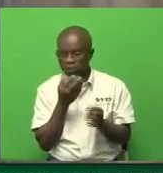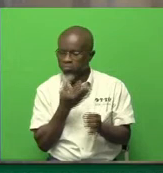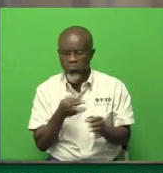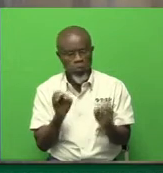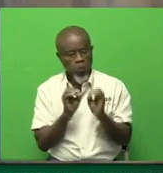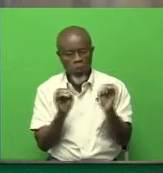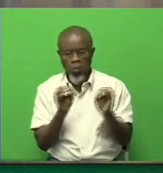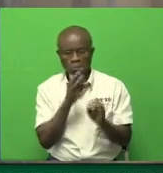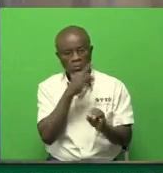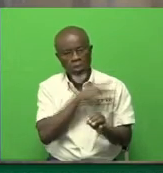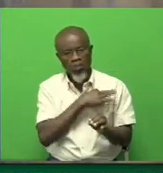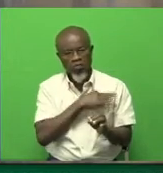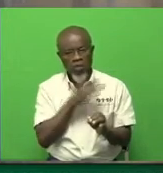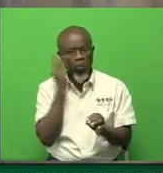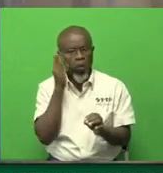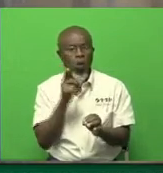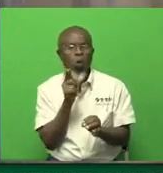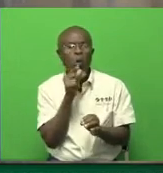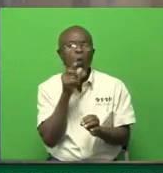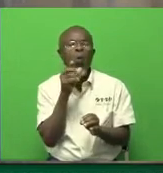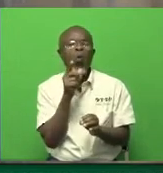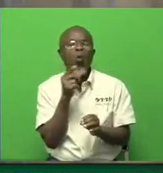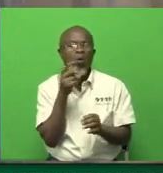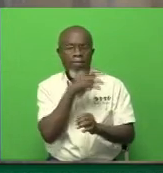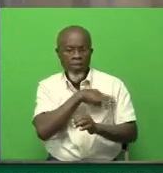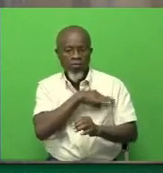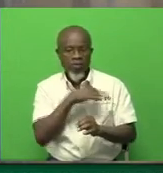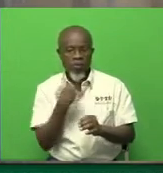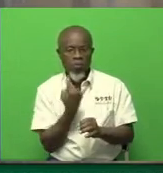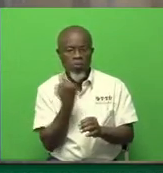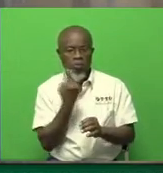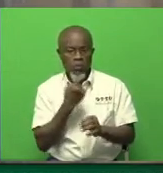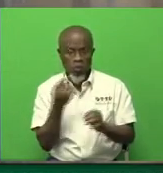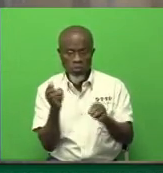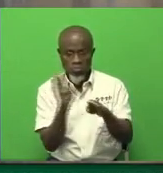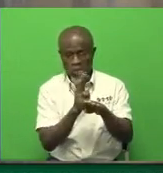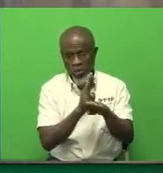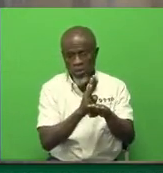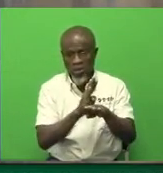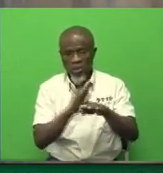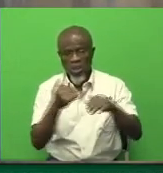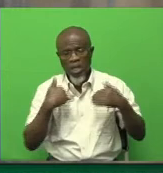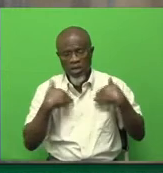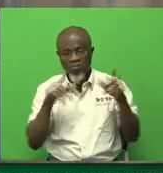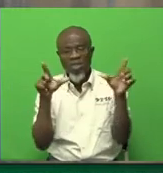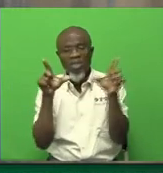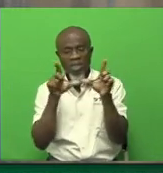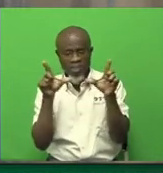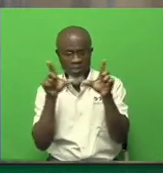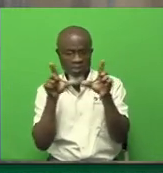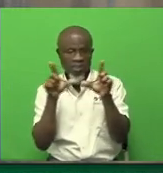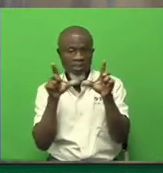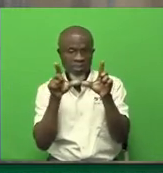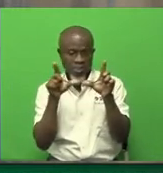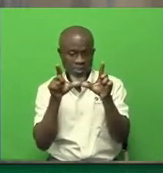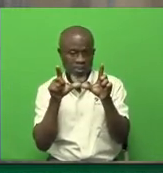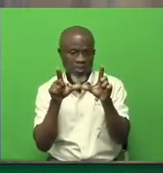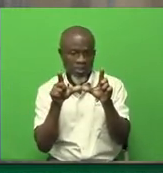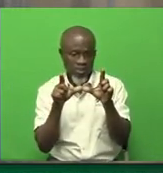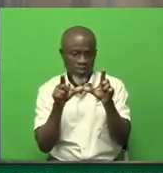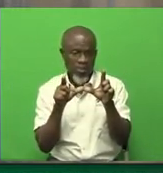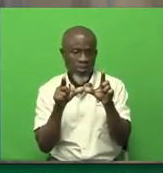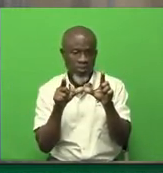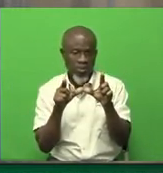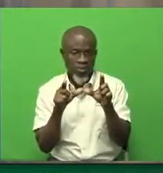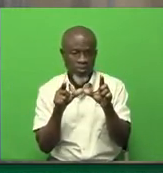provision will only apply to companies holding exploration and production license it will have no impact on those